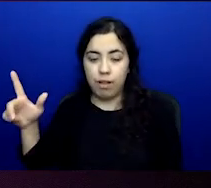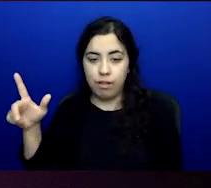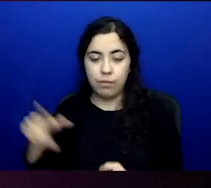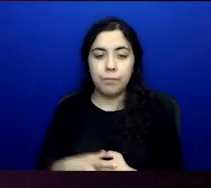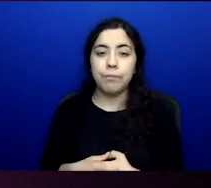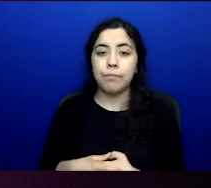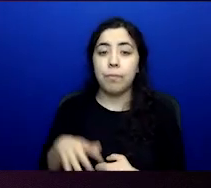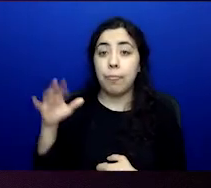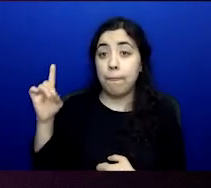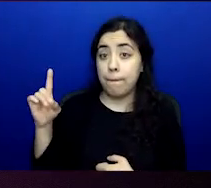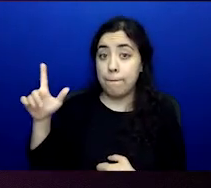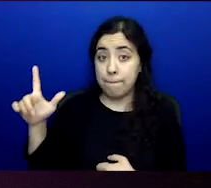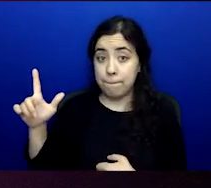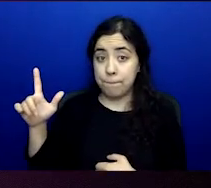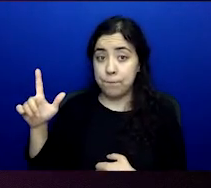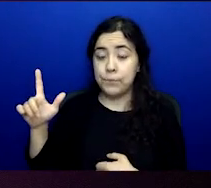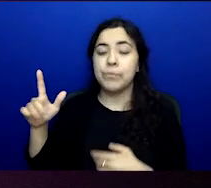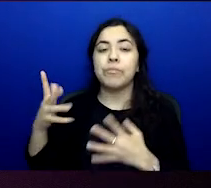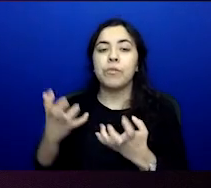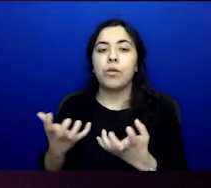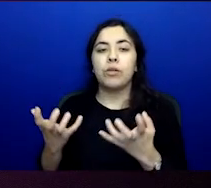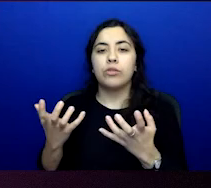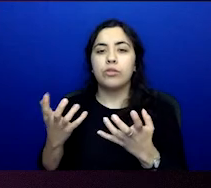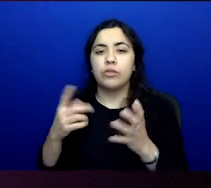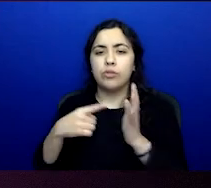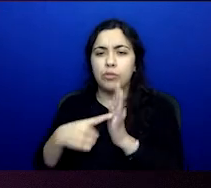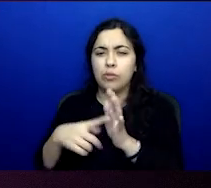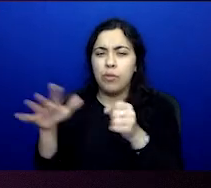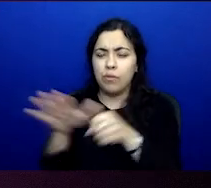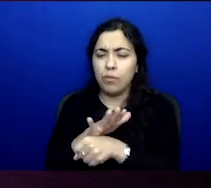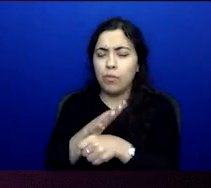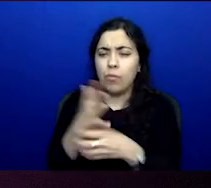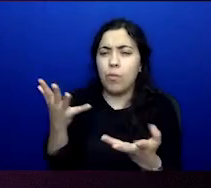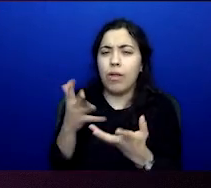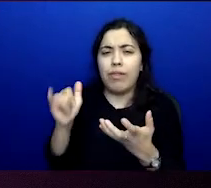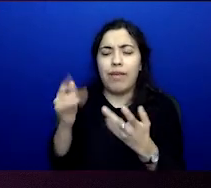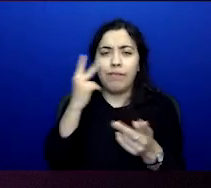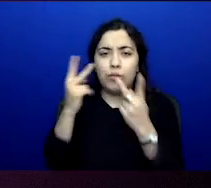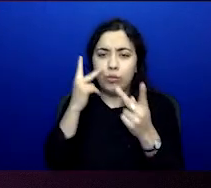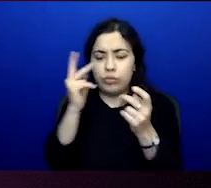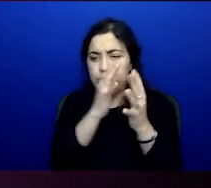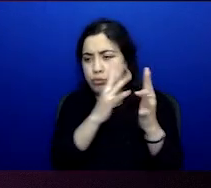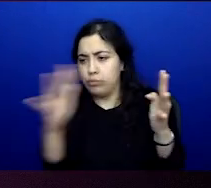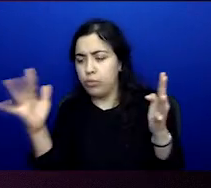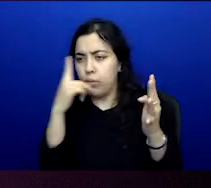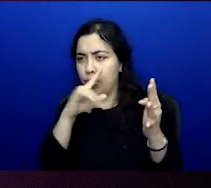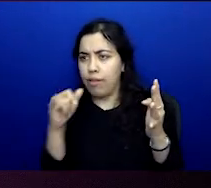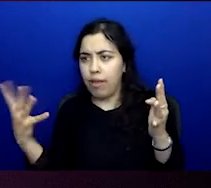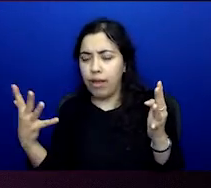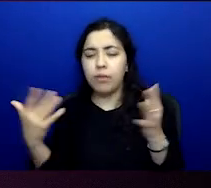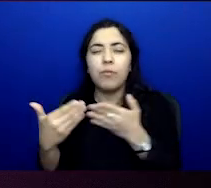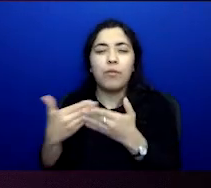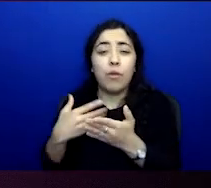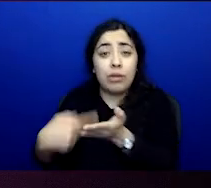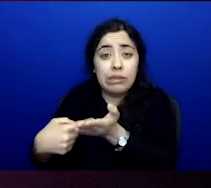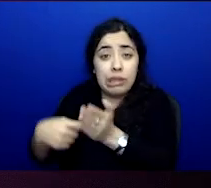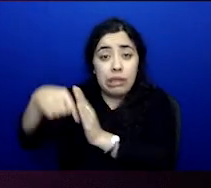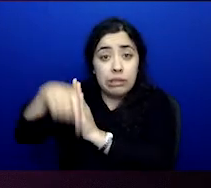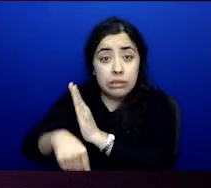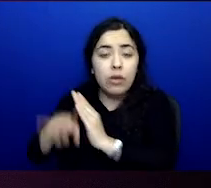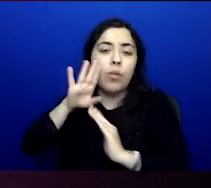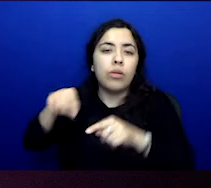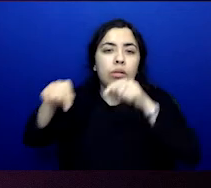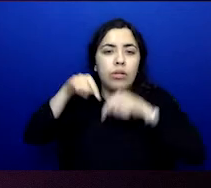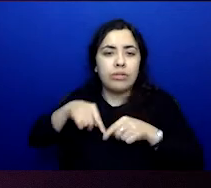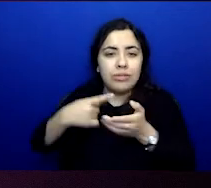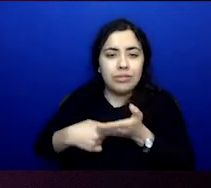And D3 in constructing our interactive visualization. So before we dive further, let me walk you through a little bit about